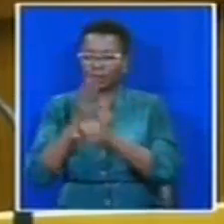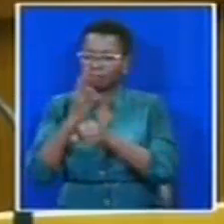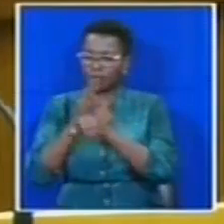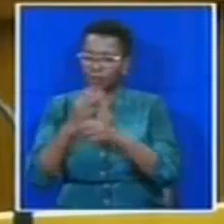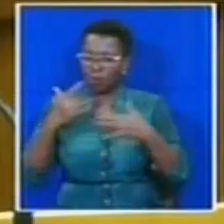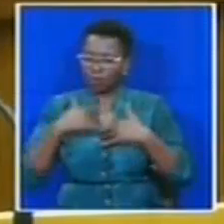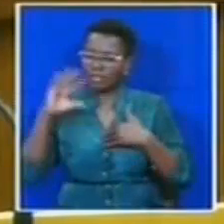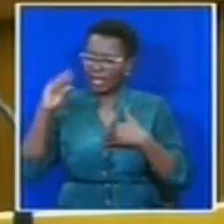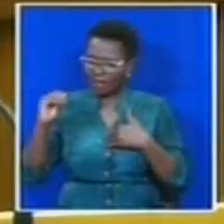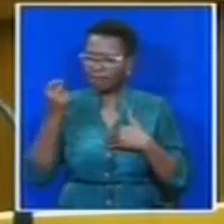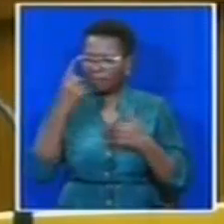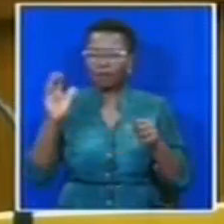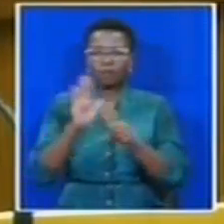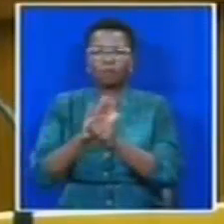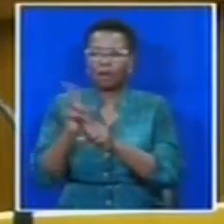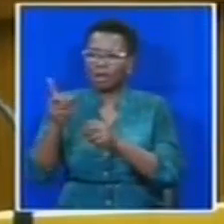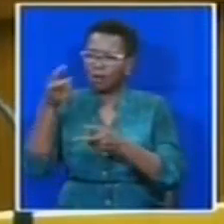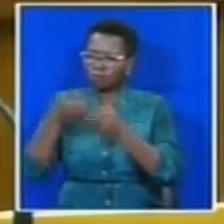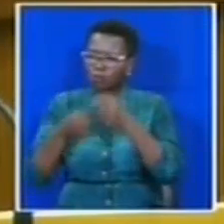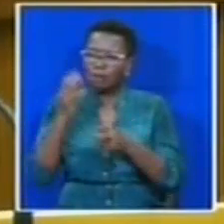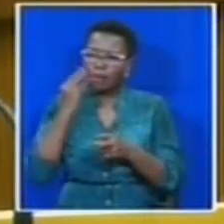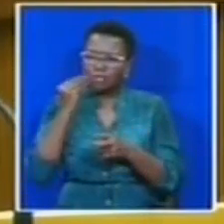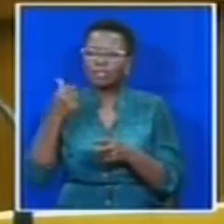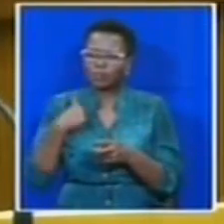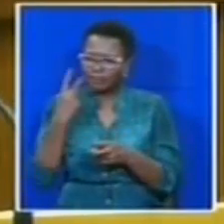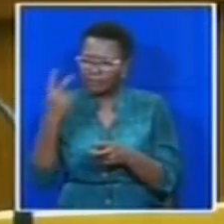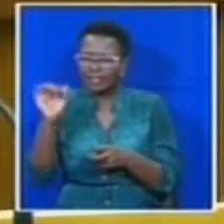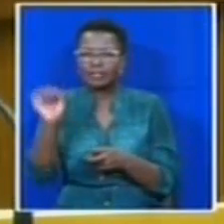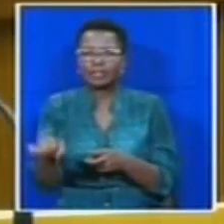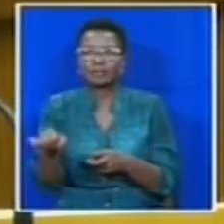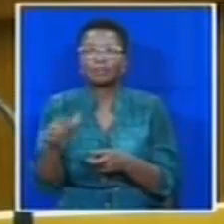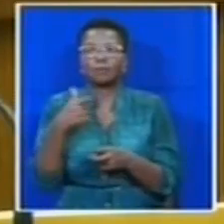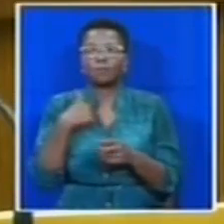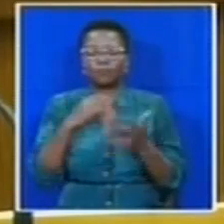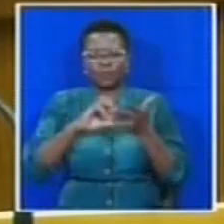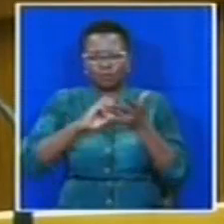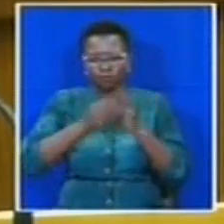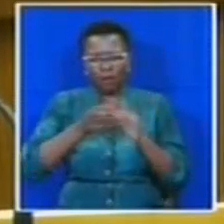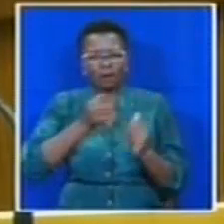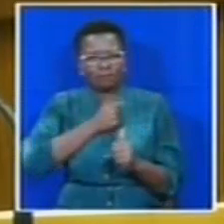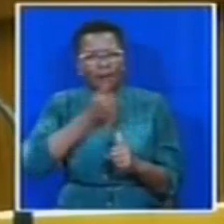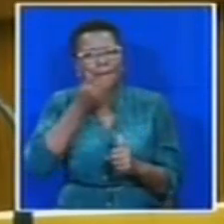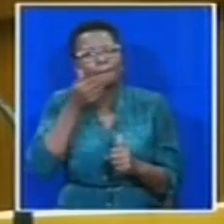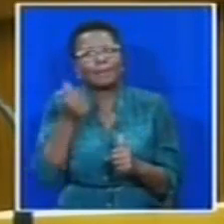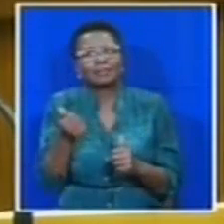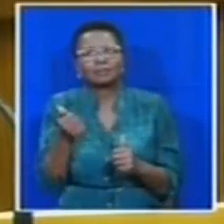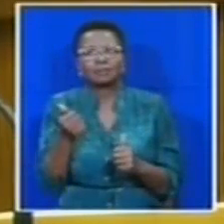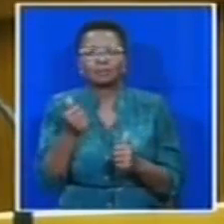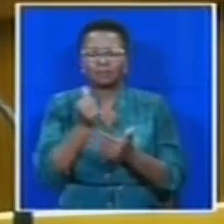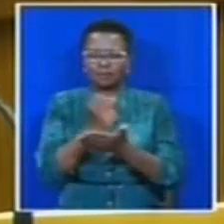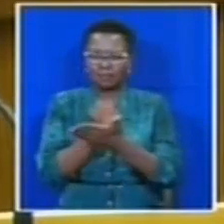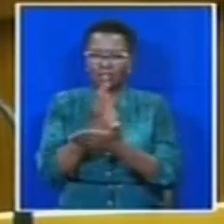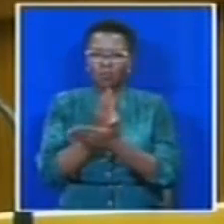we appreciate their difficulties, that we will do everything that is possible to